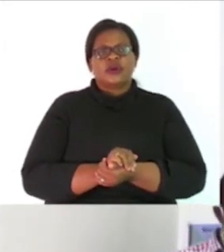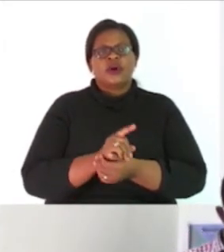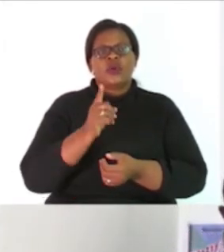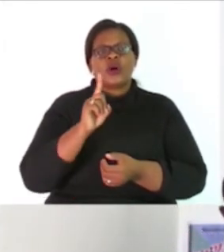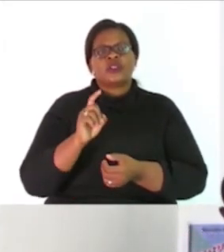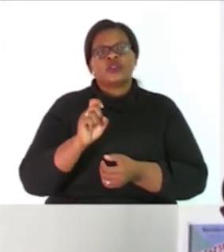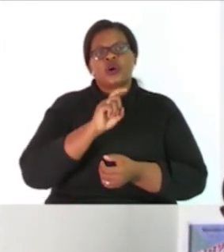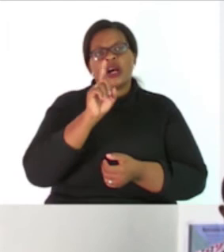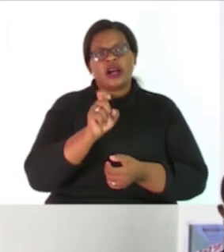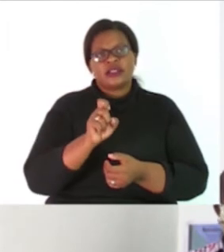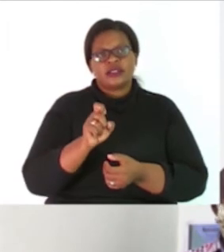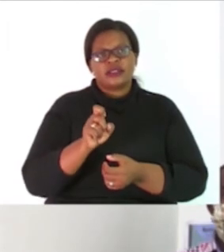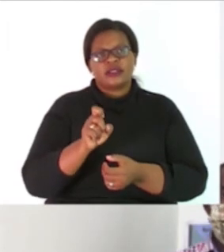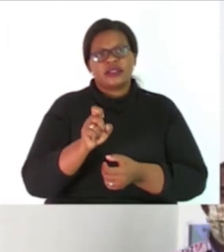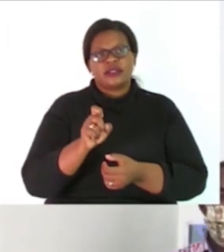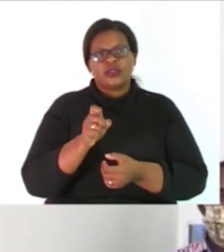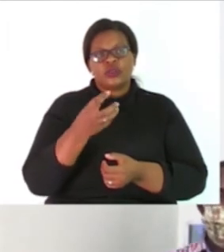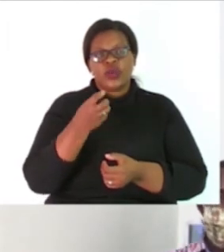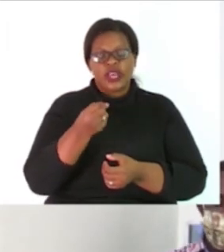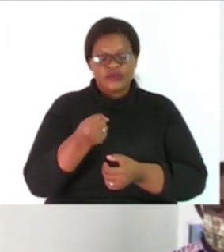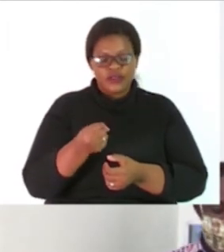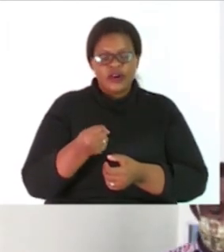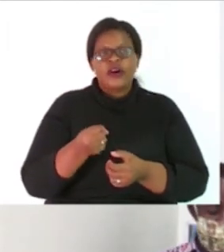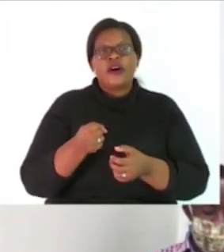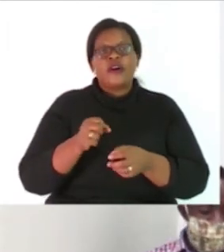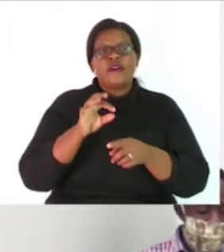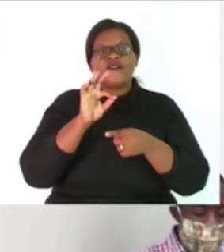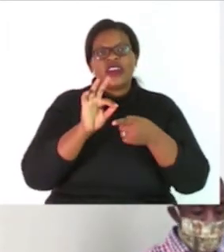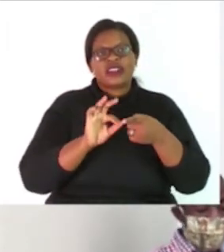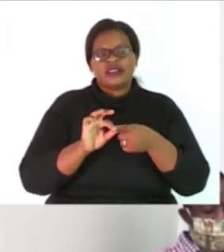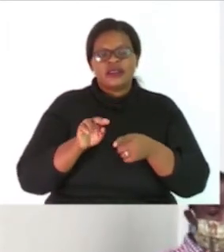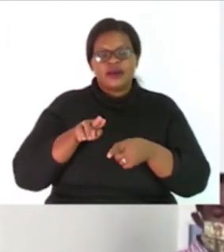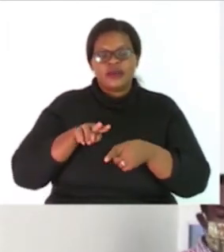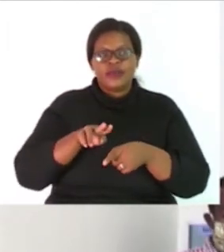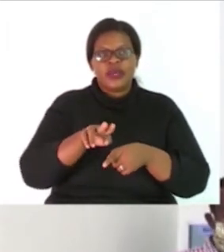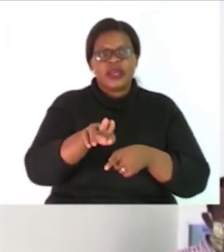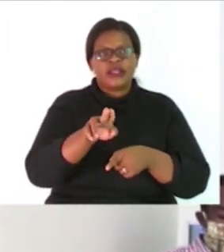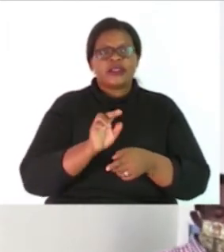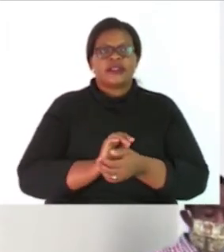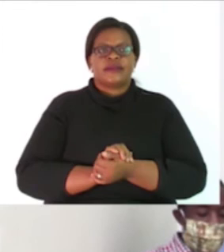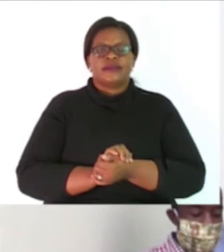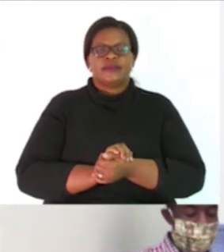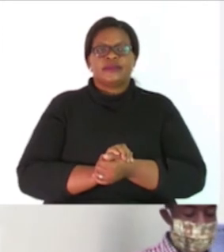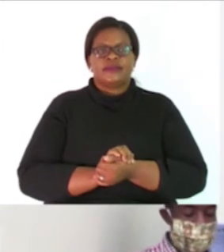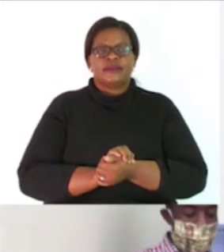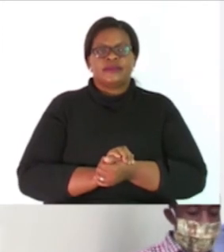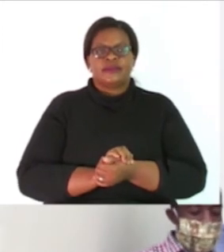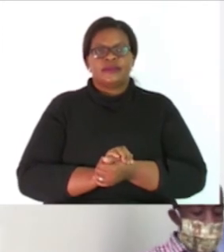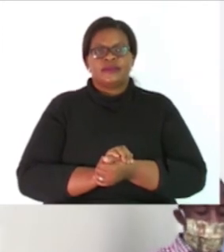call factor pairs. Okay? Now, before we go into the depths of